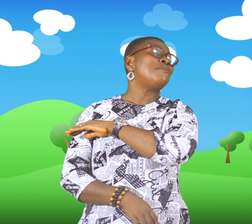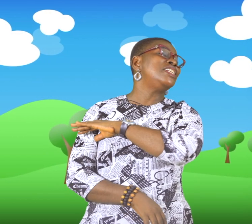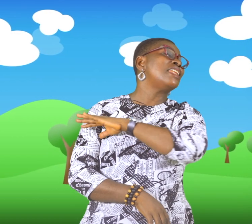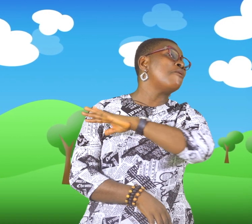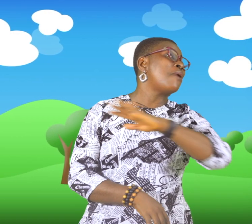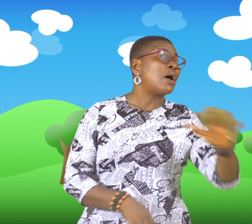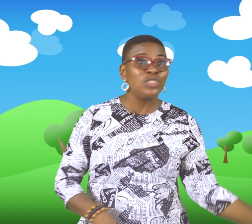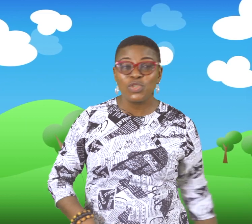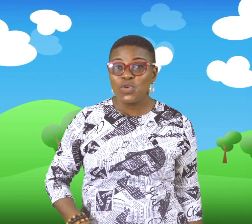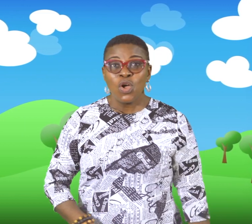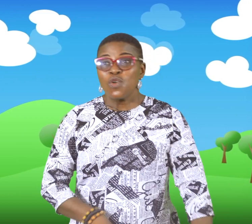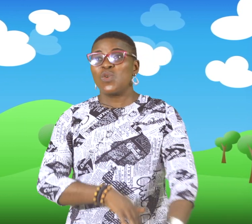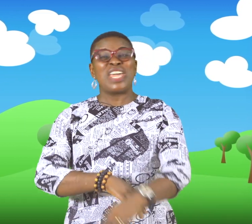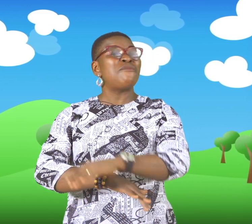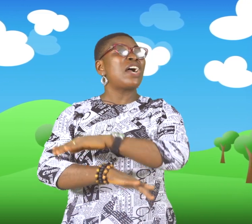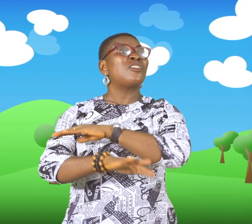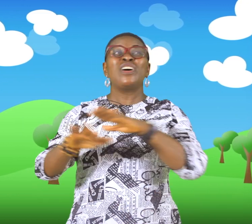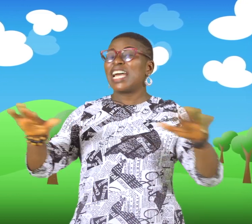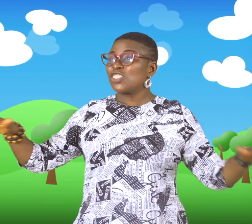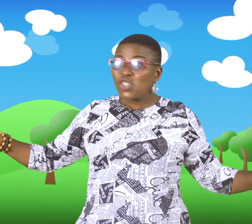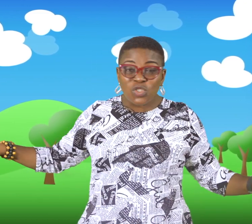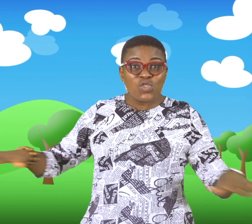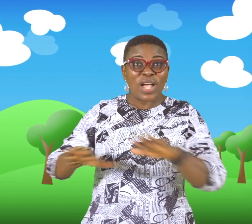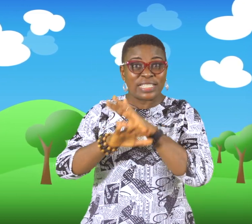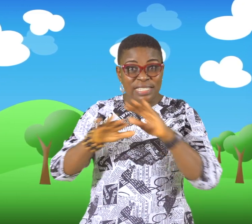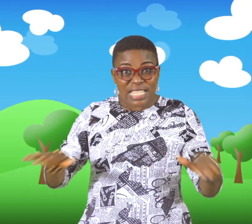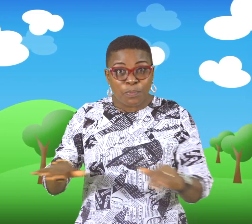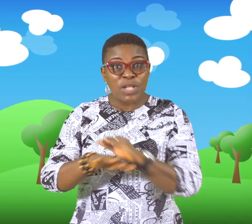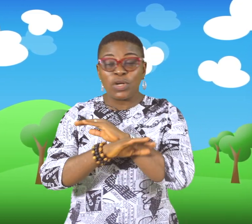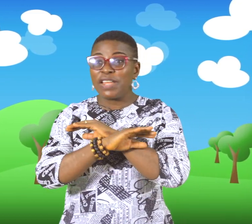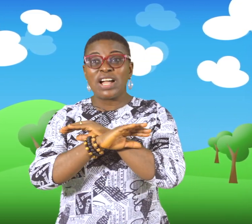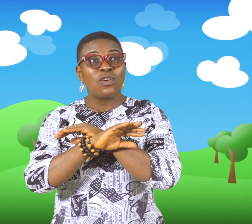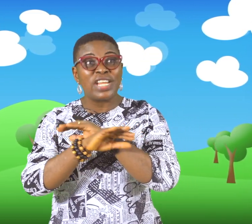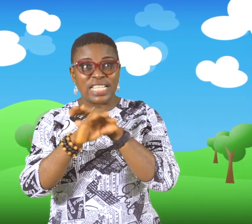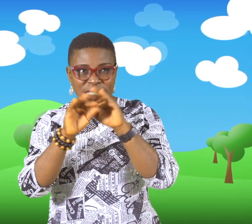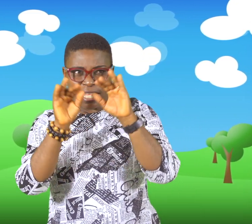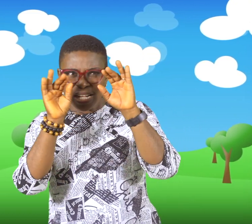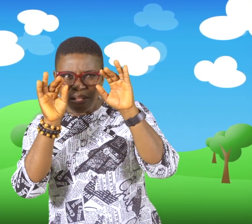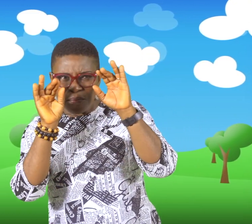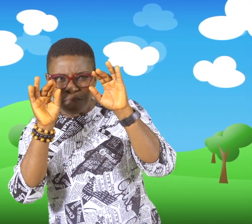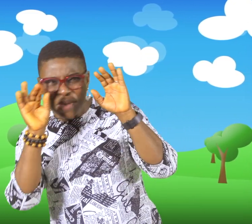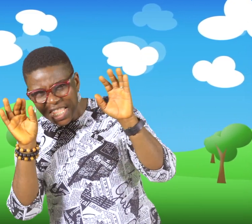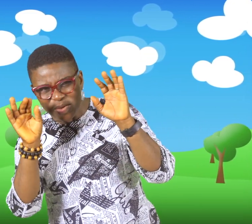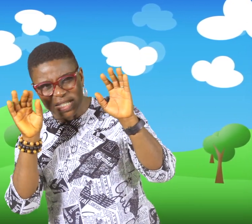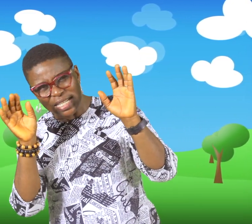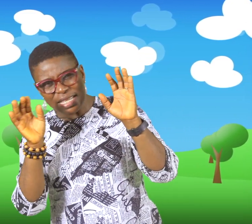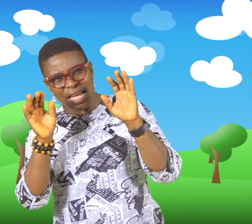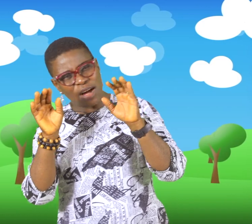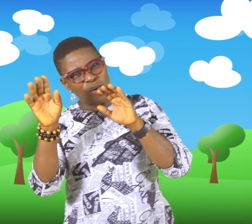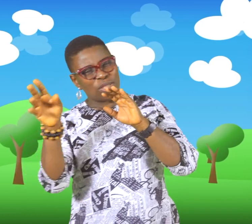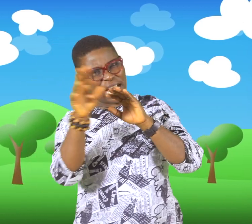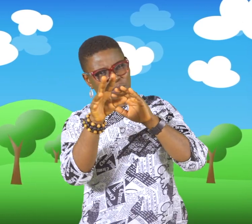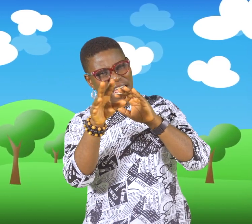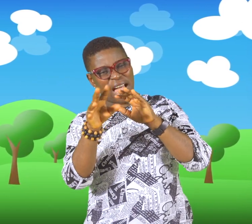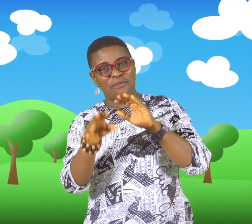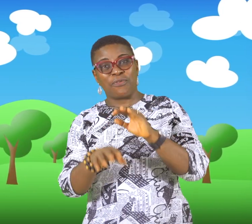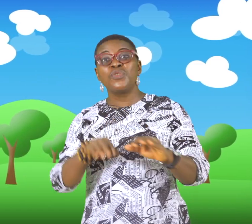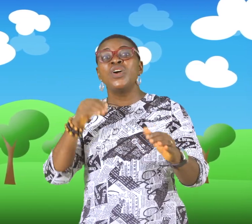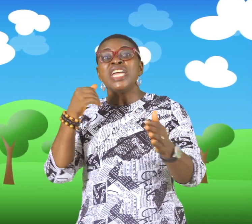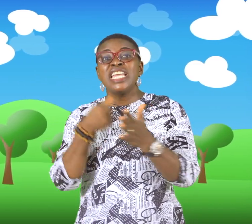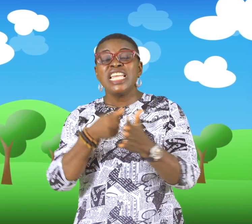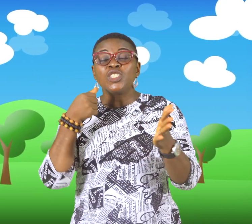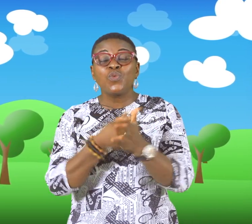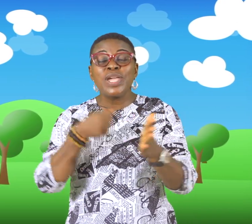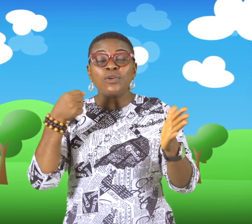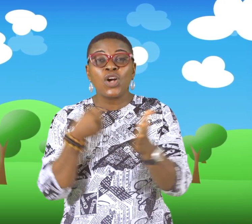what is happening around you, whatever God has shown to you as a sneak peek, whatever God has made you see that, oh, that's what I have for